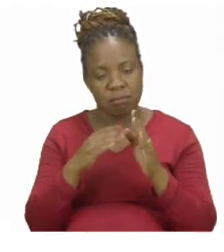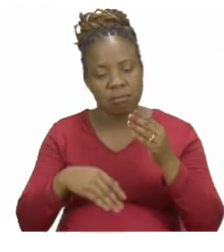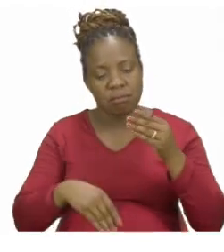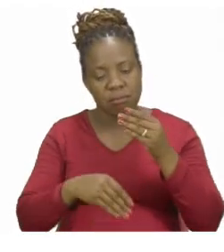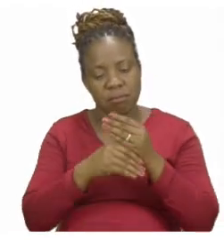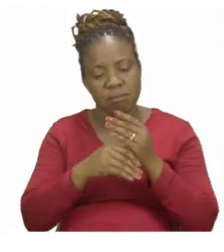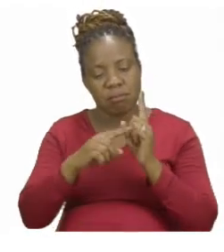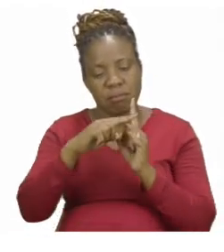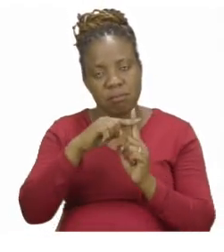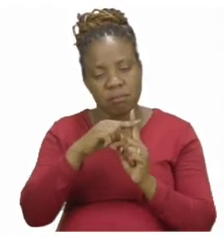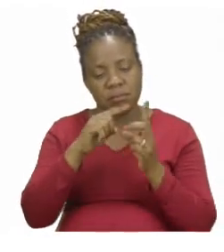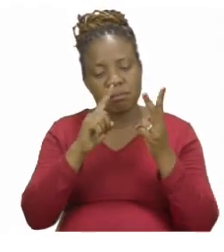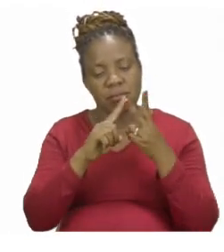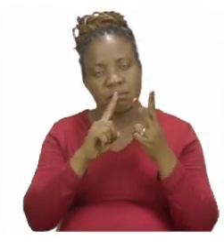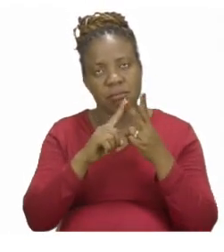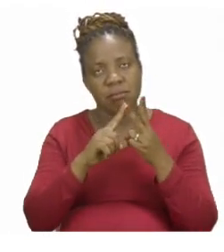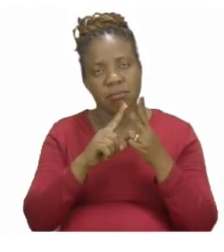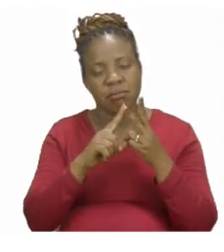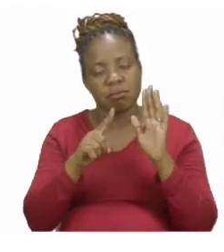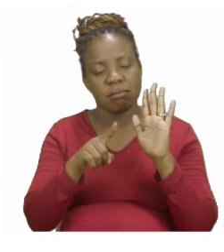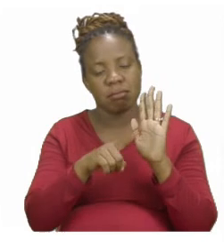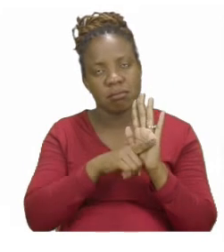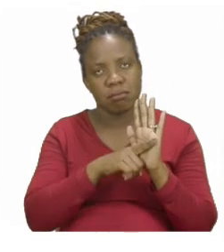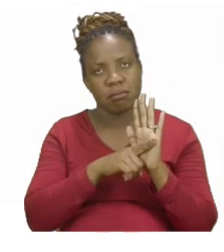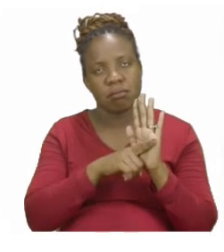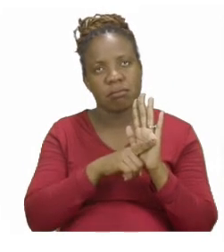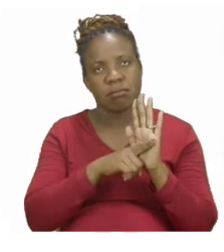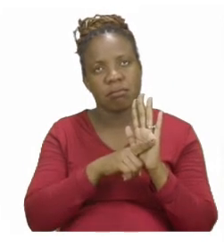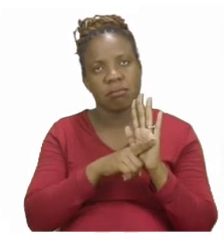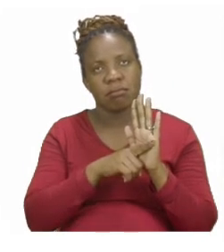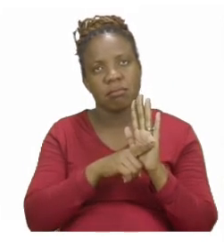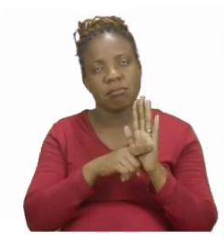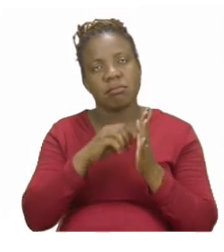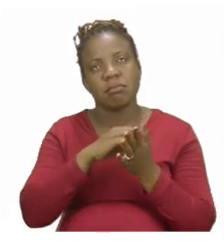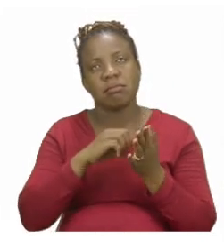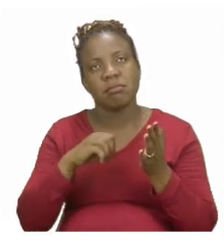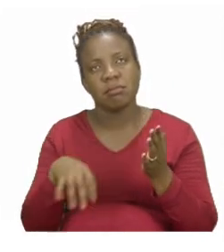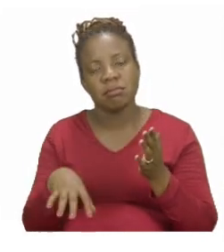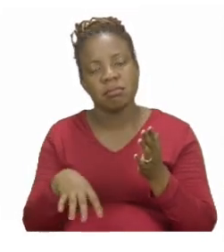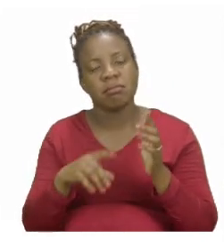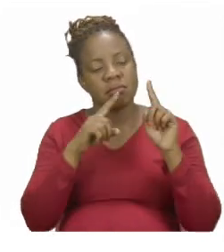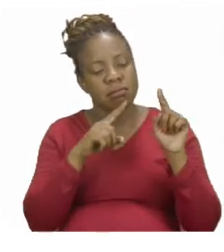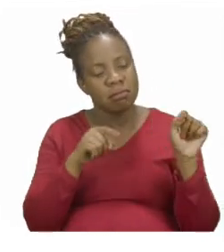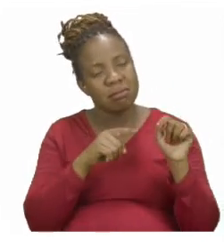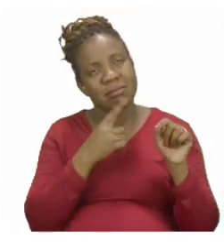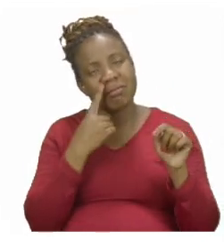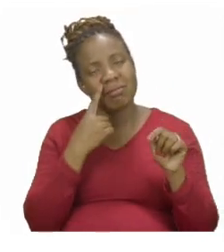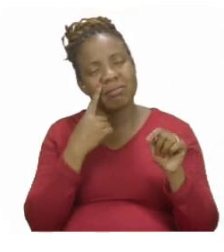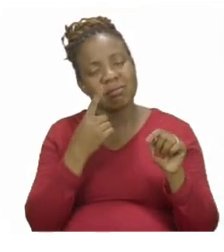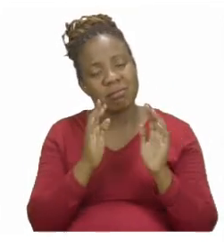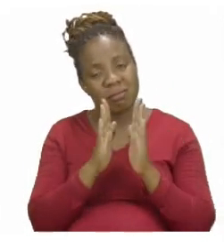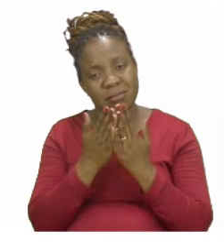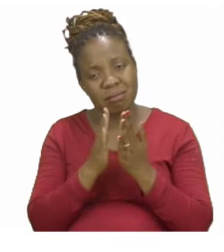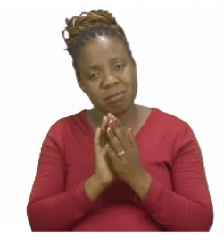subtraction. Now on the booklet there, you have a few addition and a few subtraction sums. I'm going